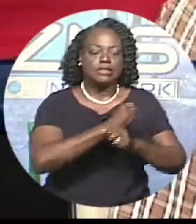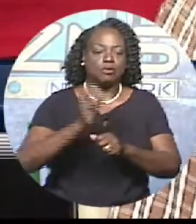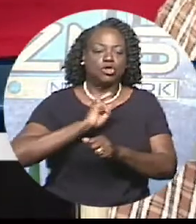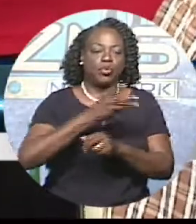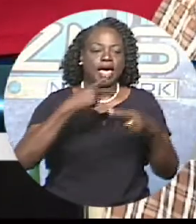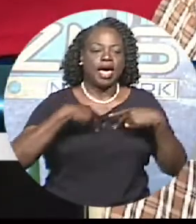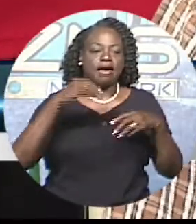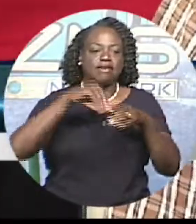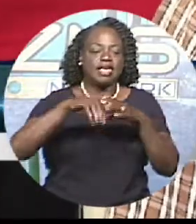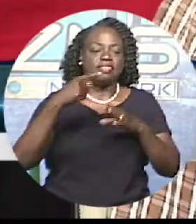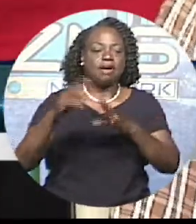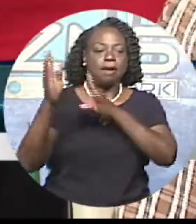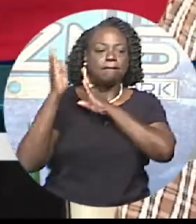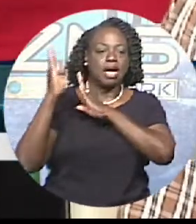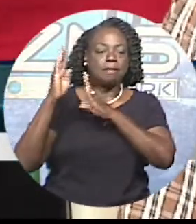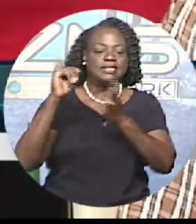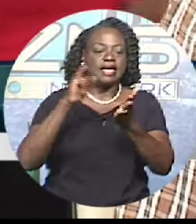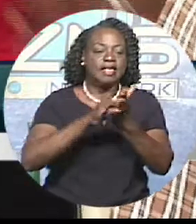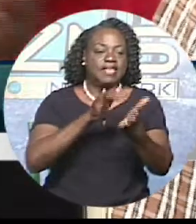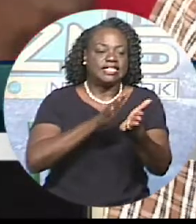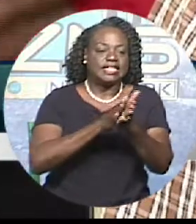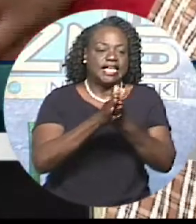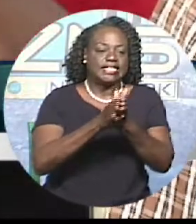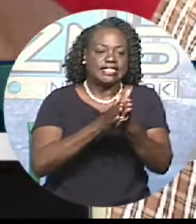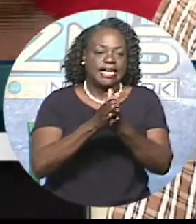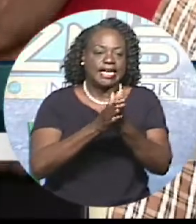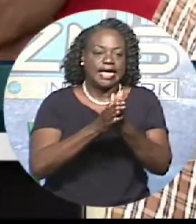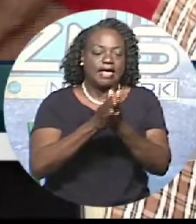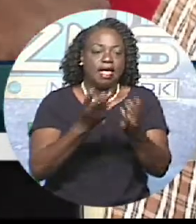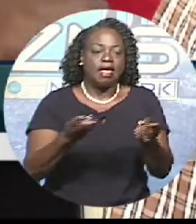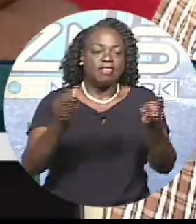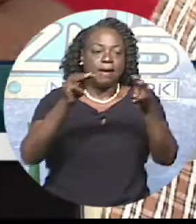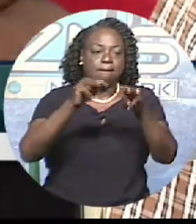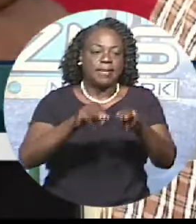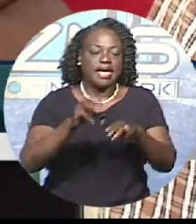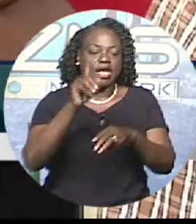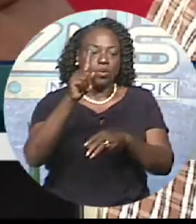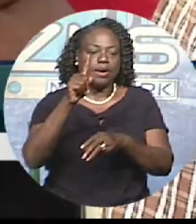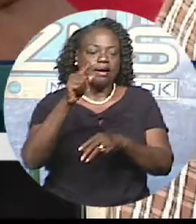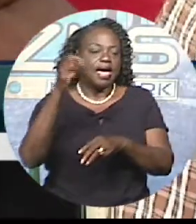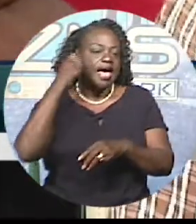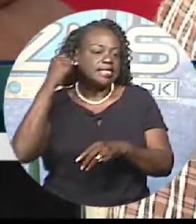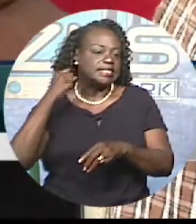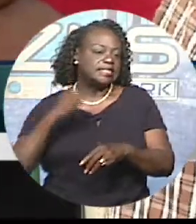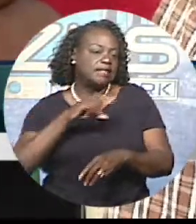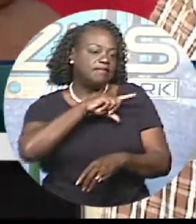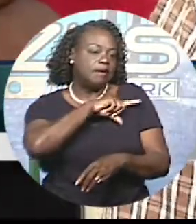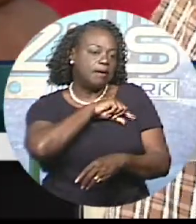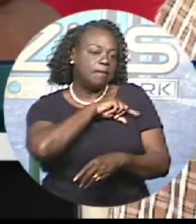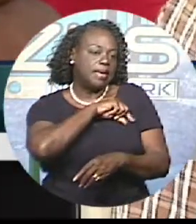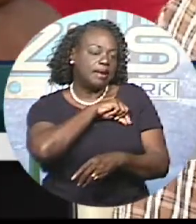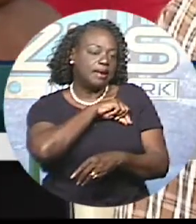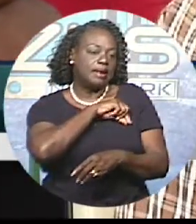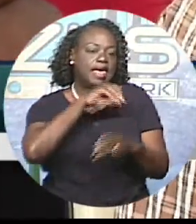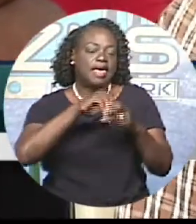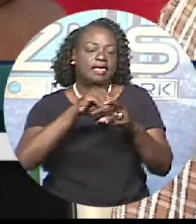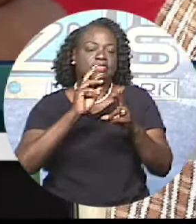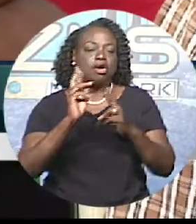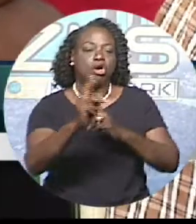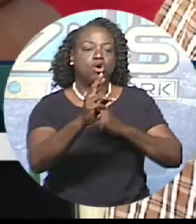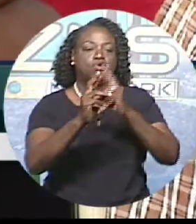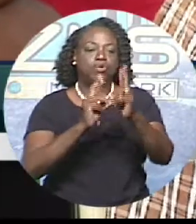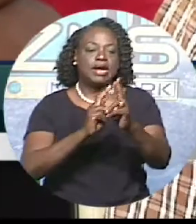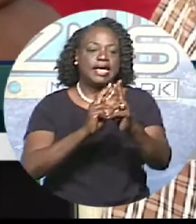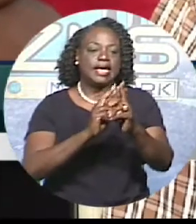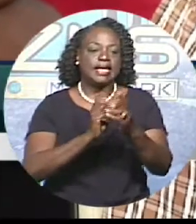is excelling. The men won a silver medal at the IAAF World Relays.